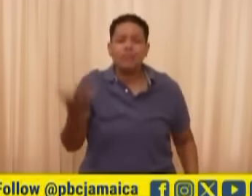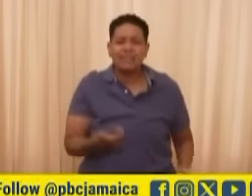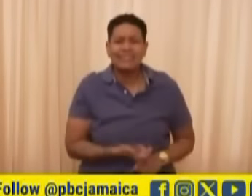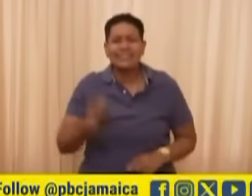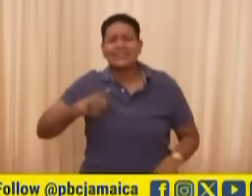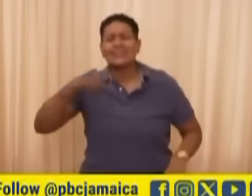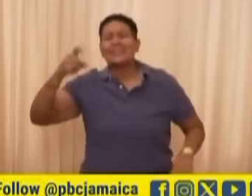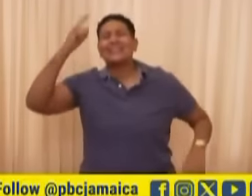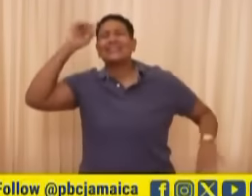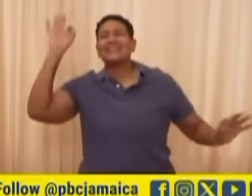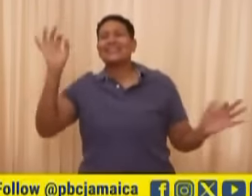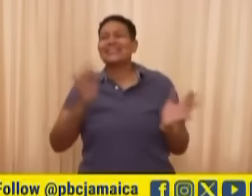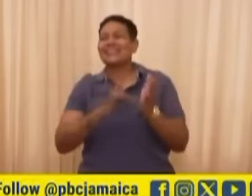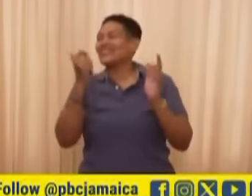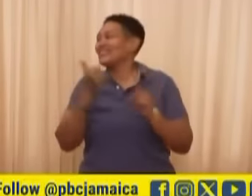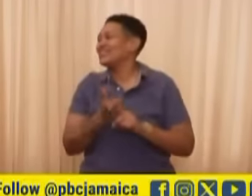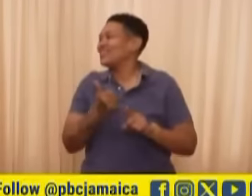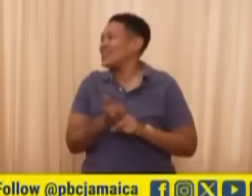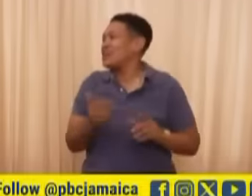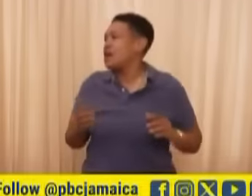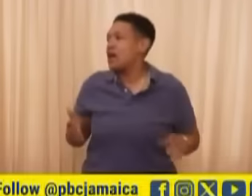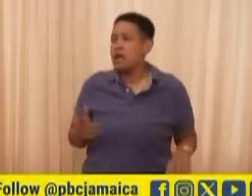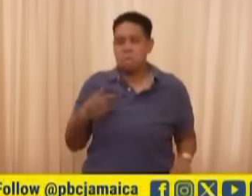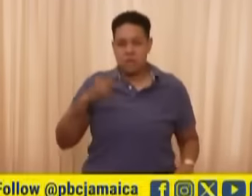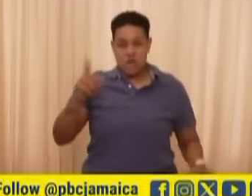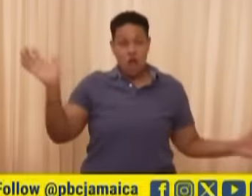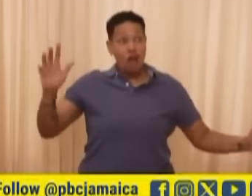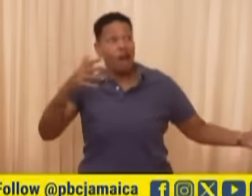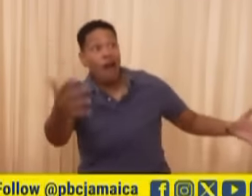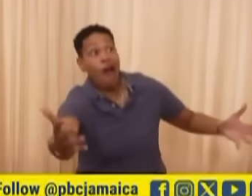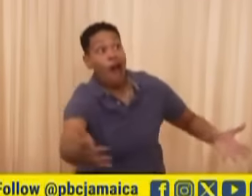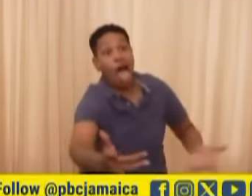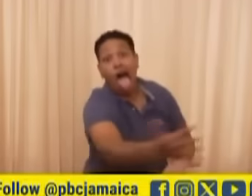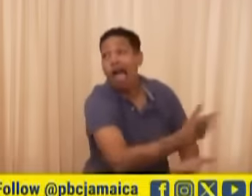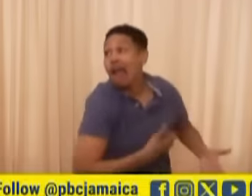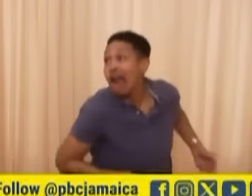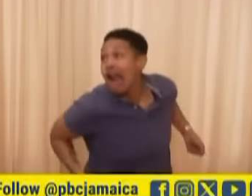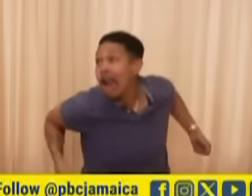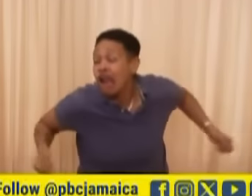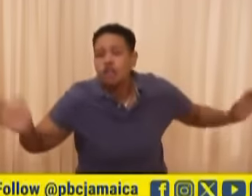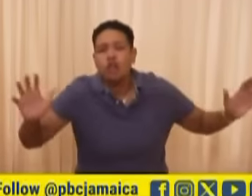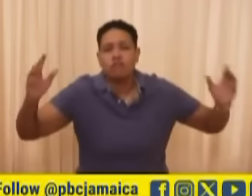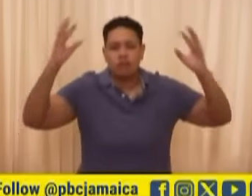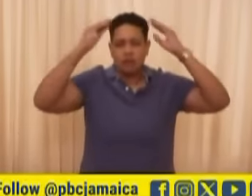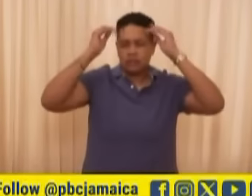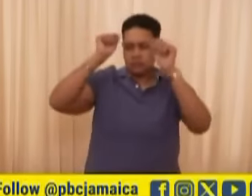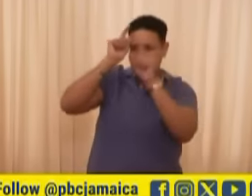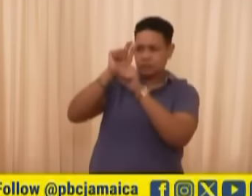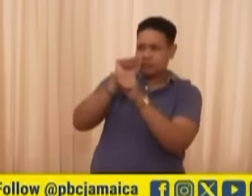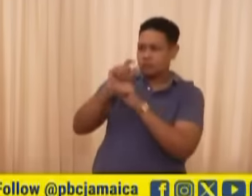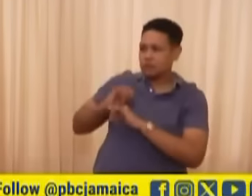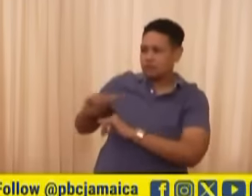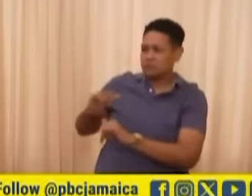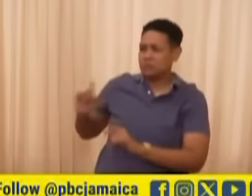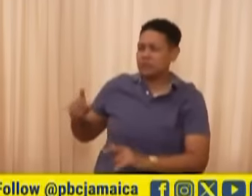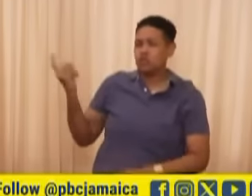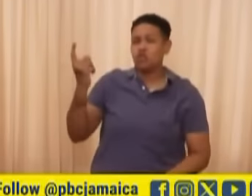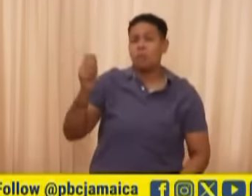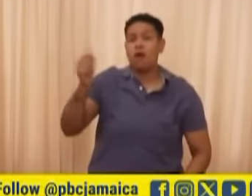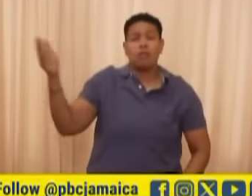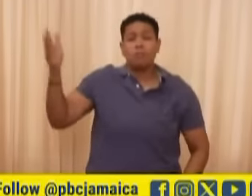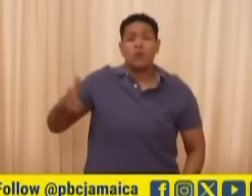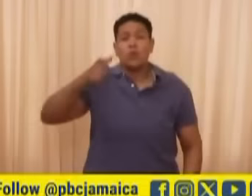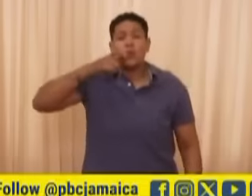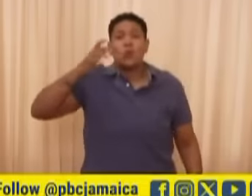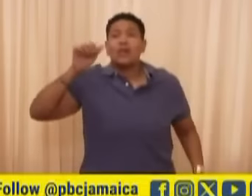Let's not take advantage of getting much more than you will need. But consider your brothers and your sisters as well. There is somebody else